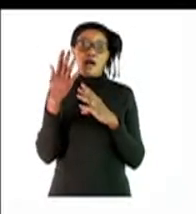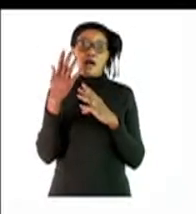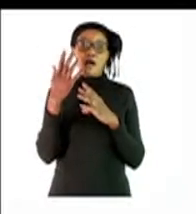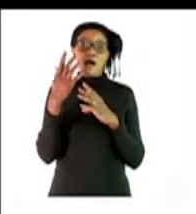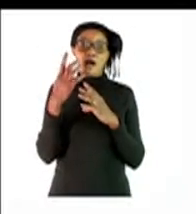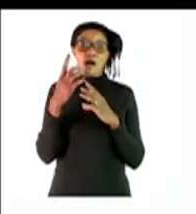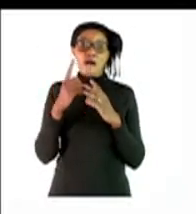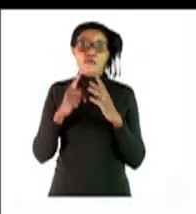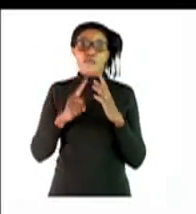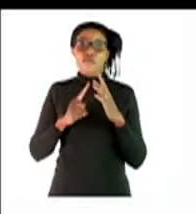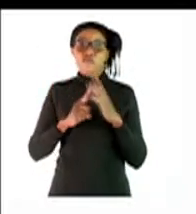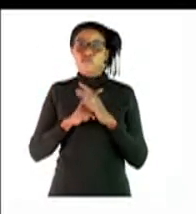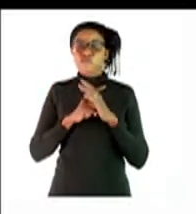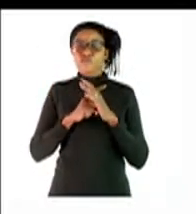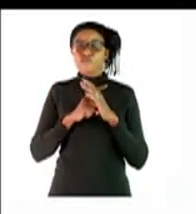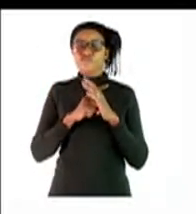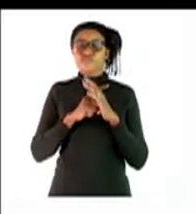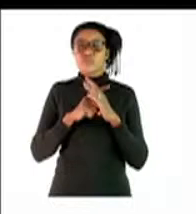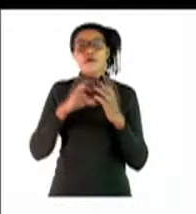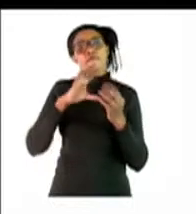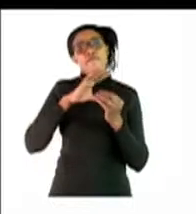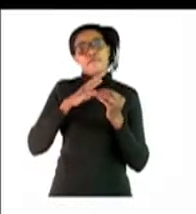happens in the family room?